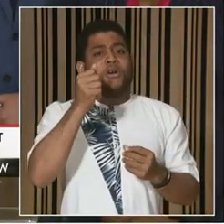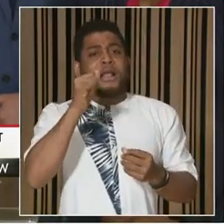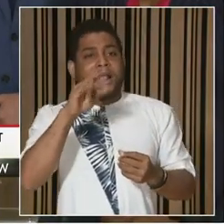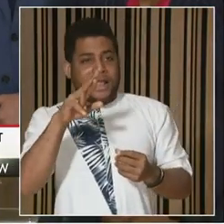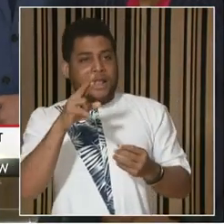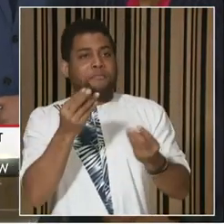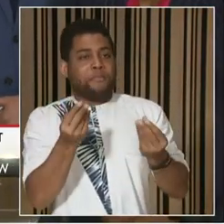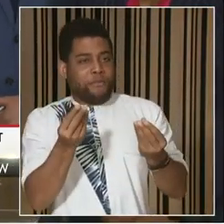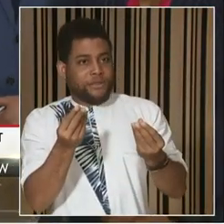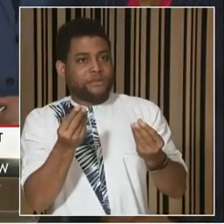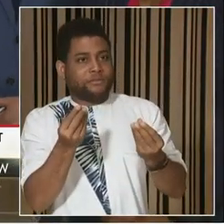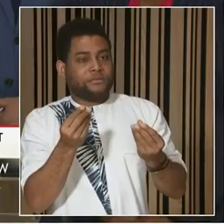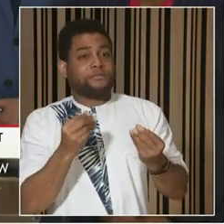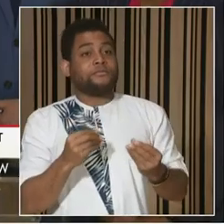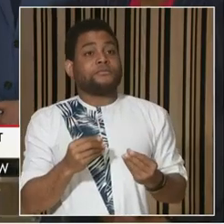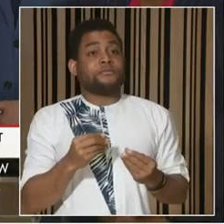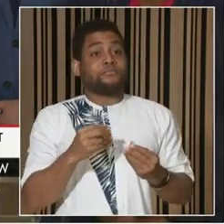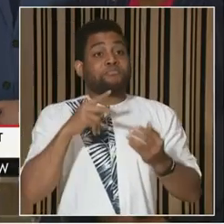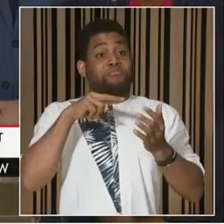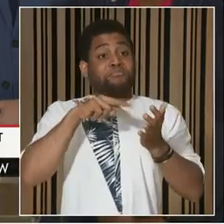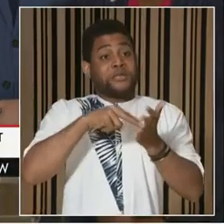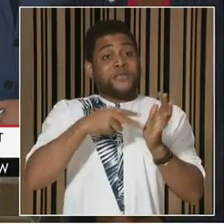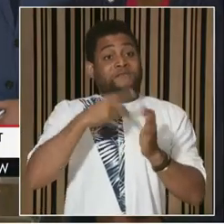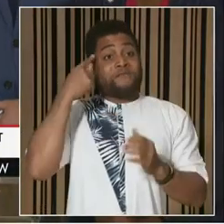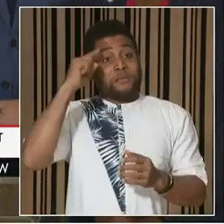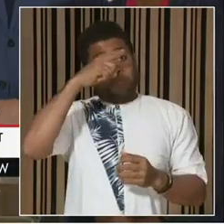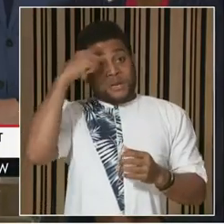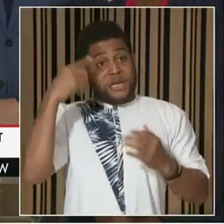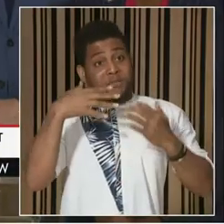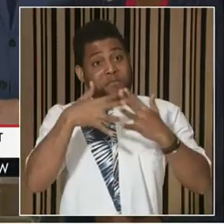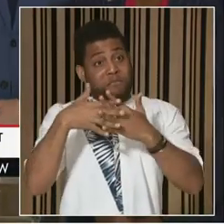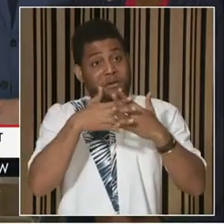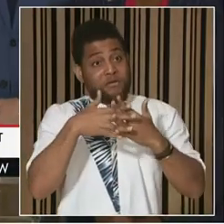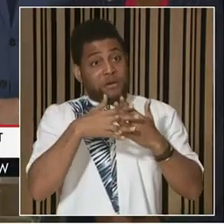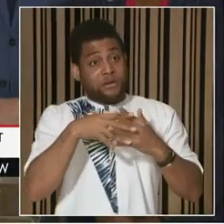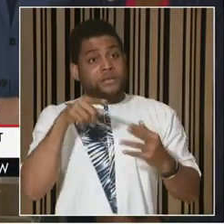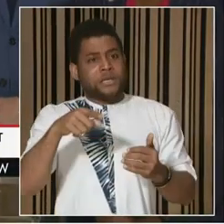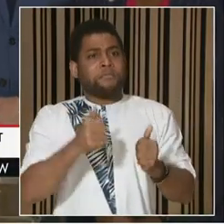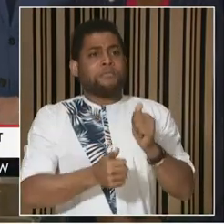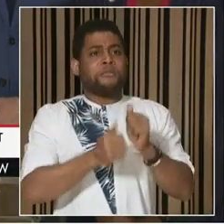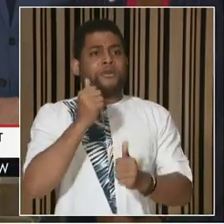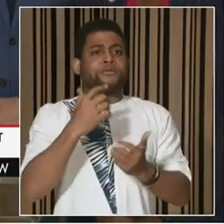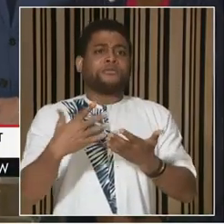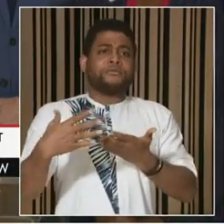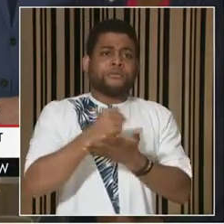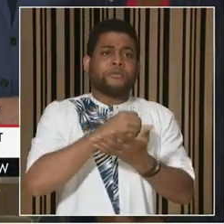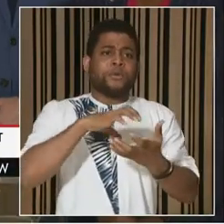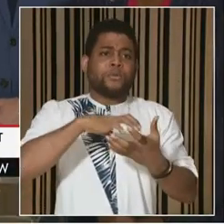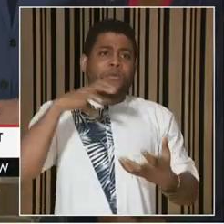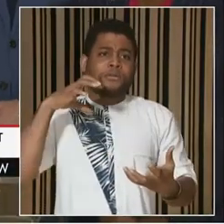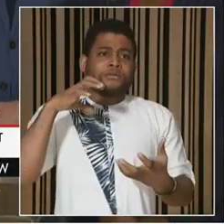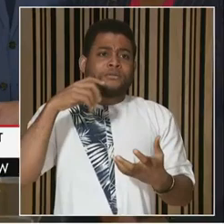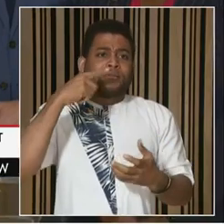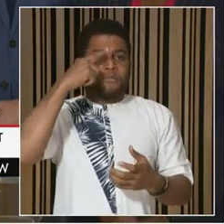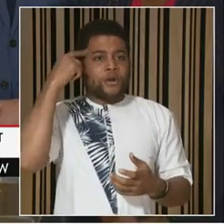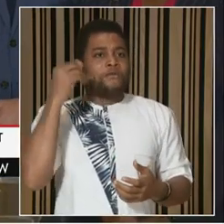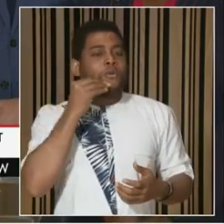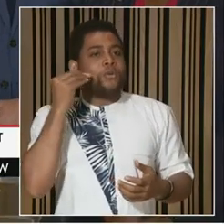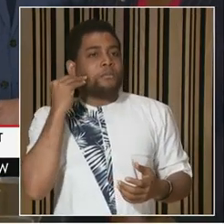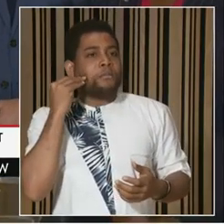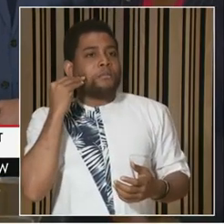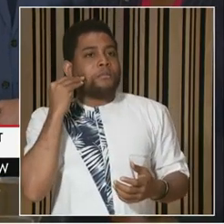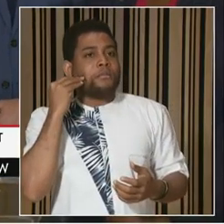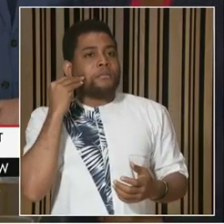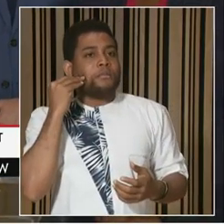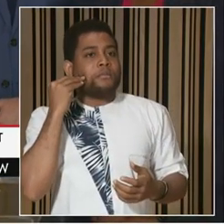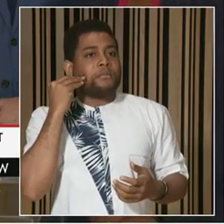the asset where black Americans largely accumulate their wealth is in home equity. And sometimes